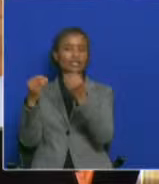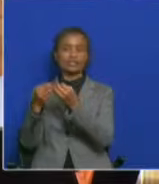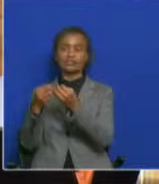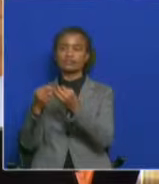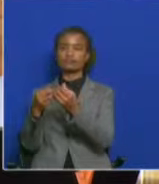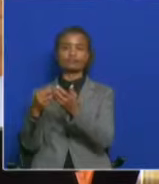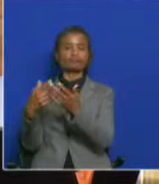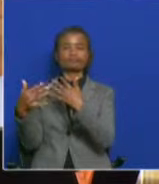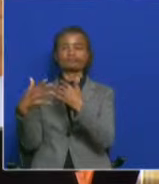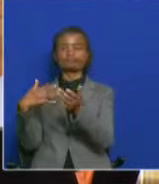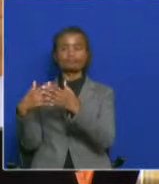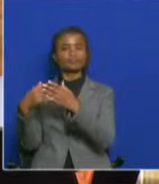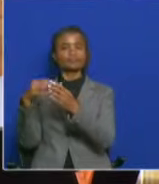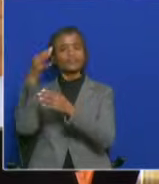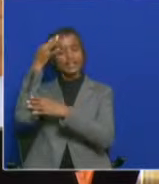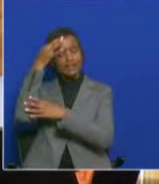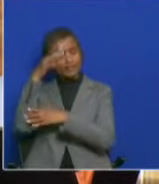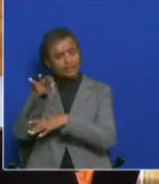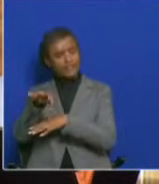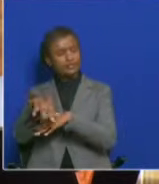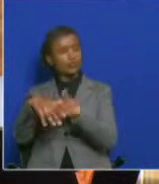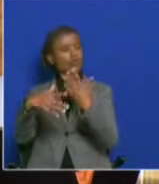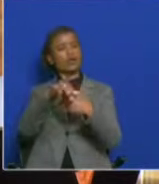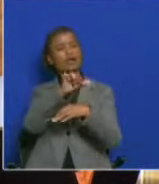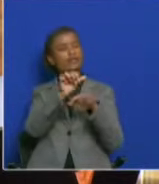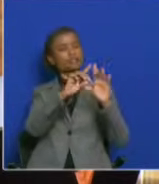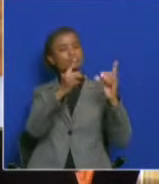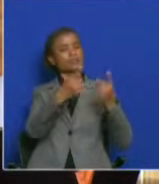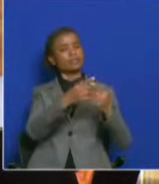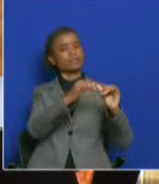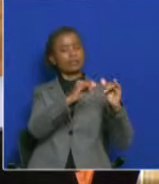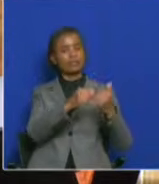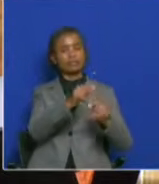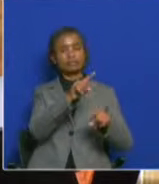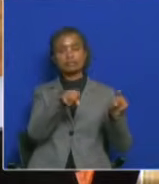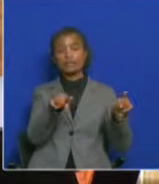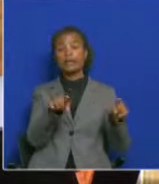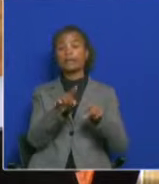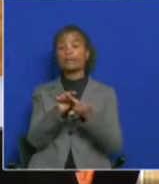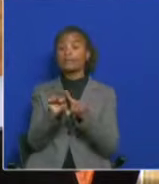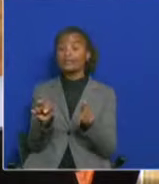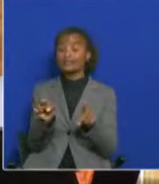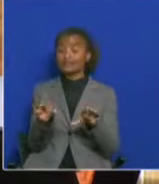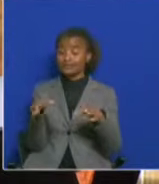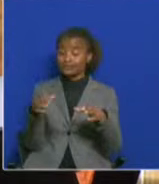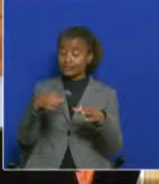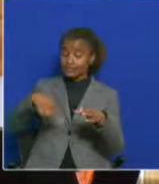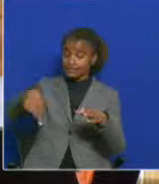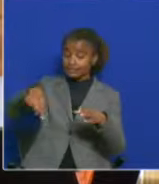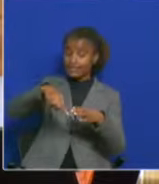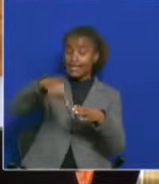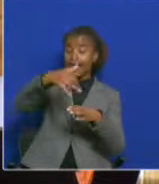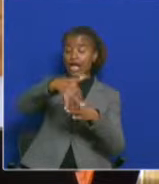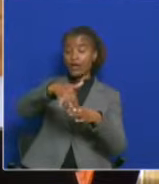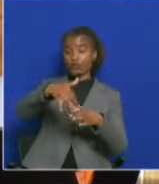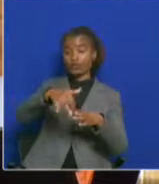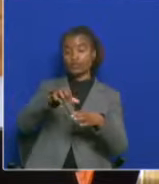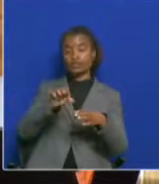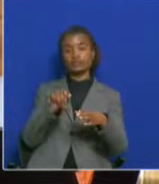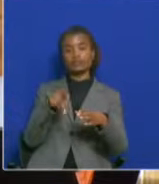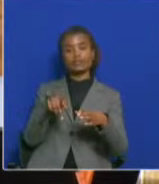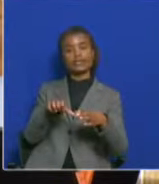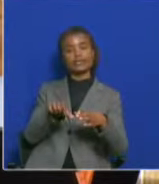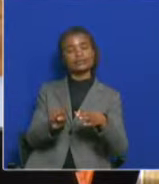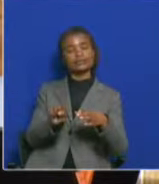or outside of government, but outside of SAPS, you would be placed at the level, you would